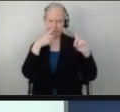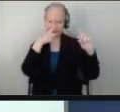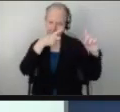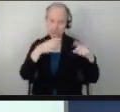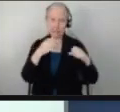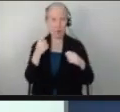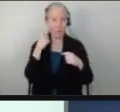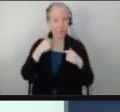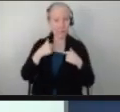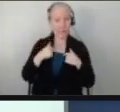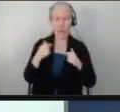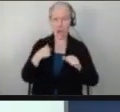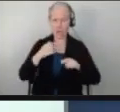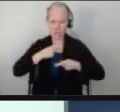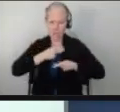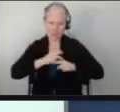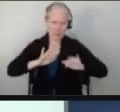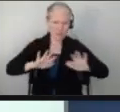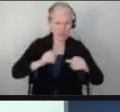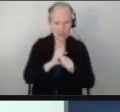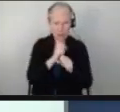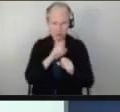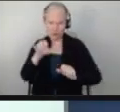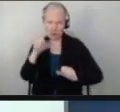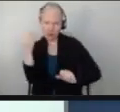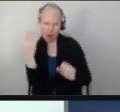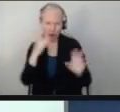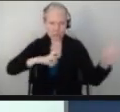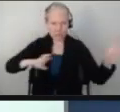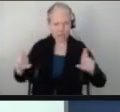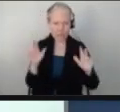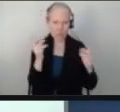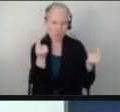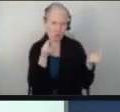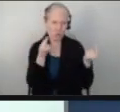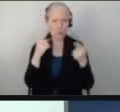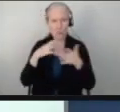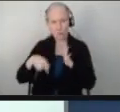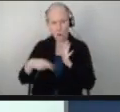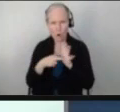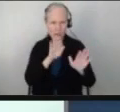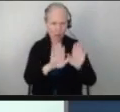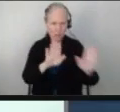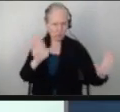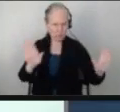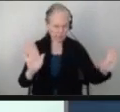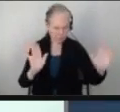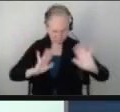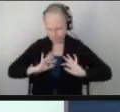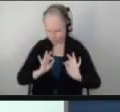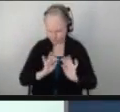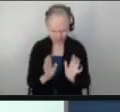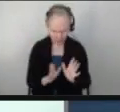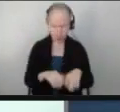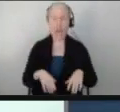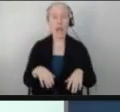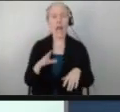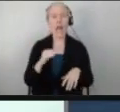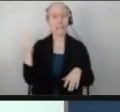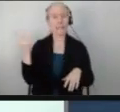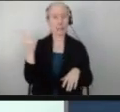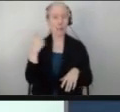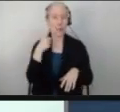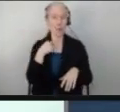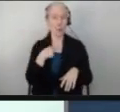making sure laying out, this is what the job is, this is what we have to do, and what the roles are. And I was told by